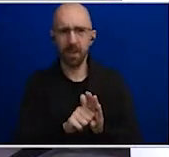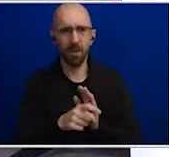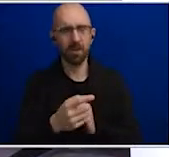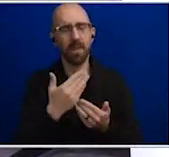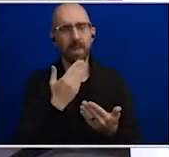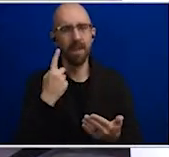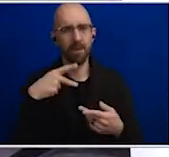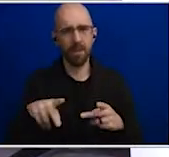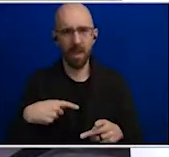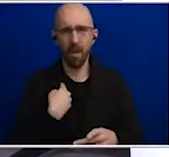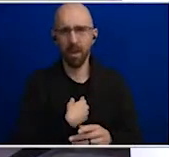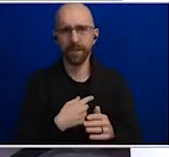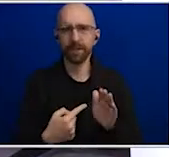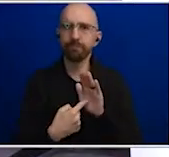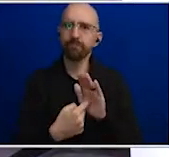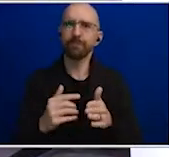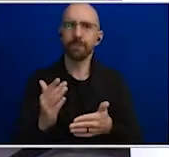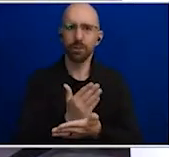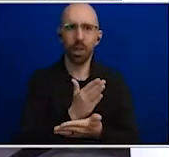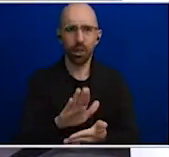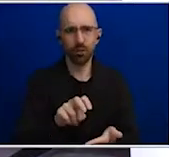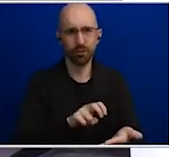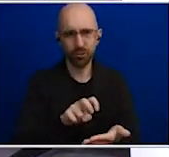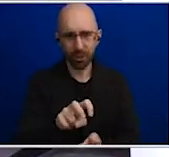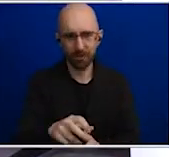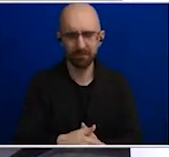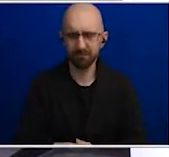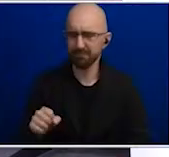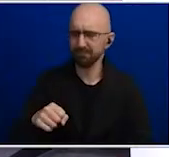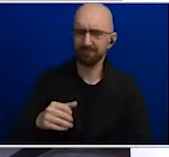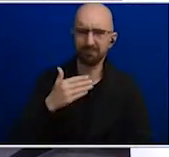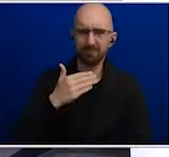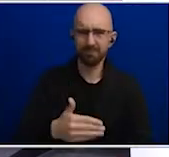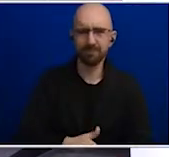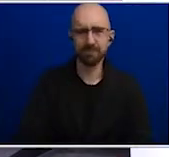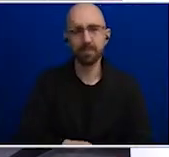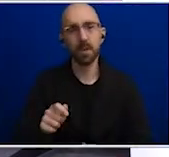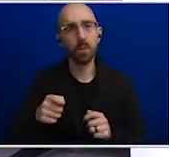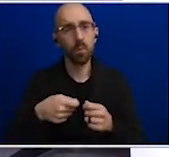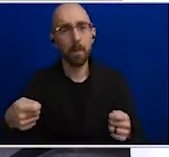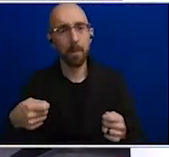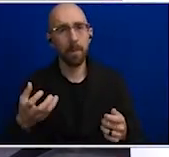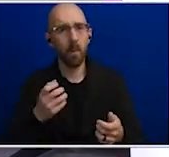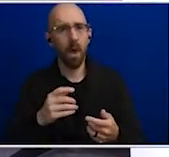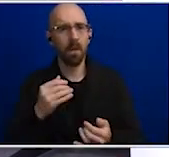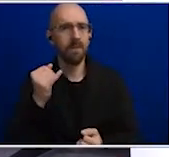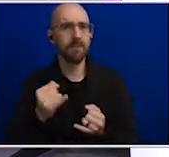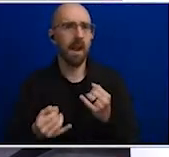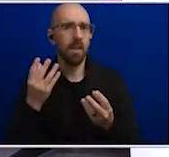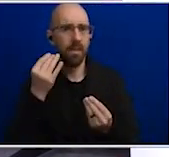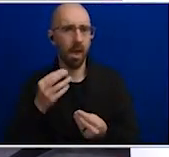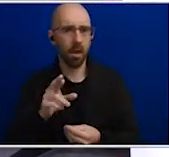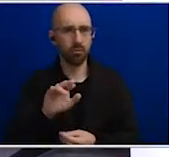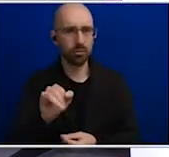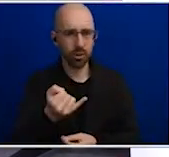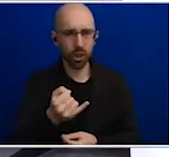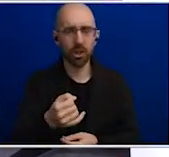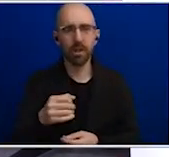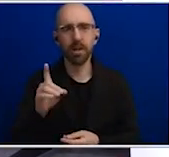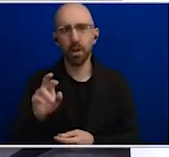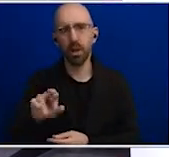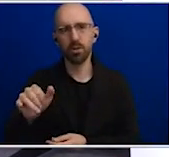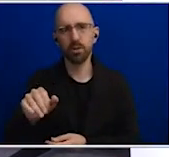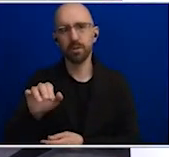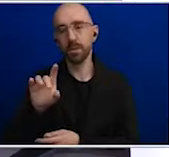your journey. Absolutely, thank you. As we wrap up this discussion, I would love some final thoughts from Richard and Dr. Zorn. Richard, I want to start with